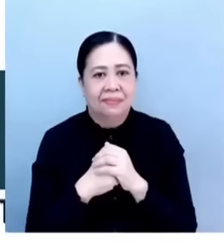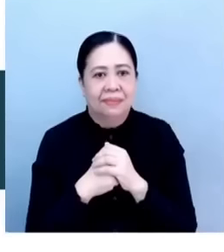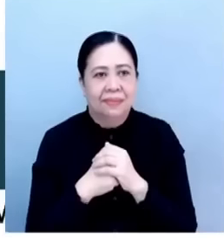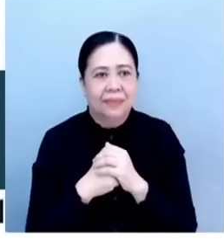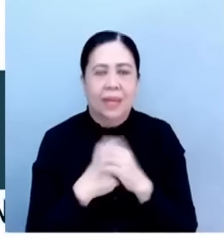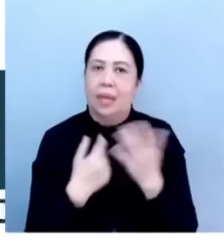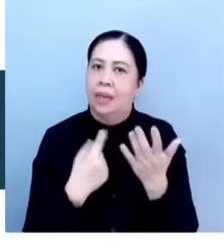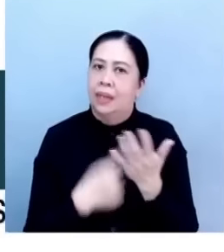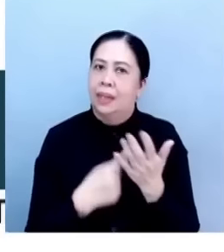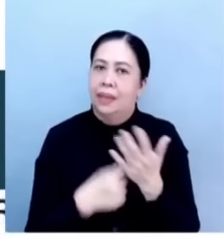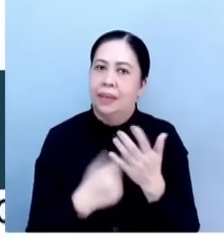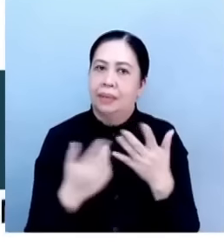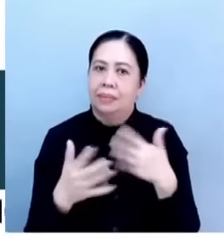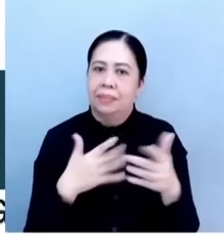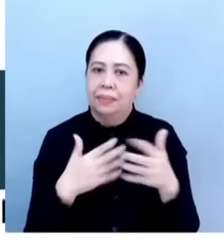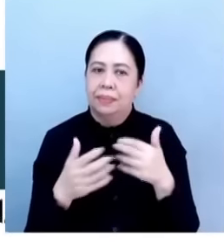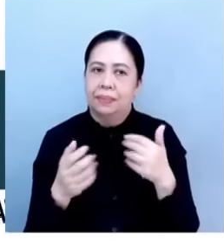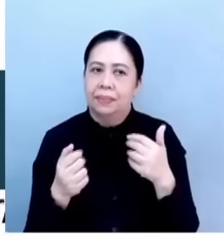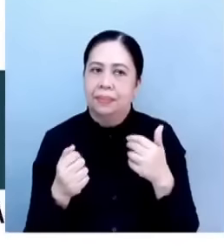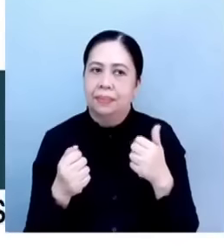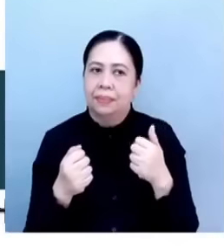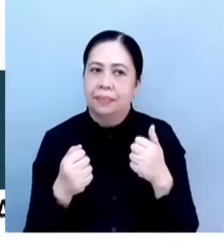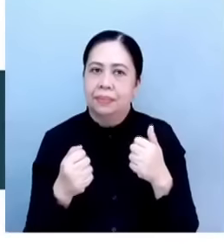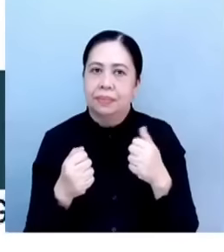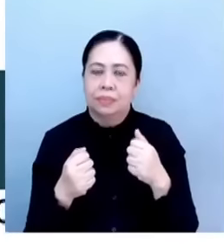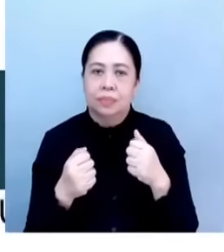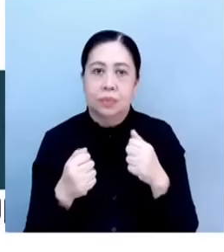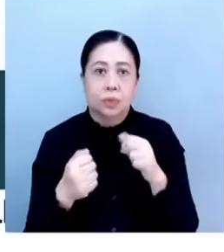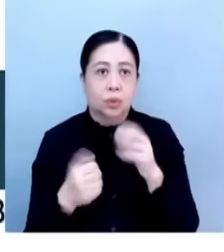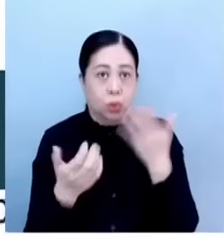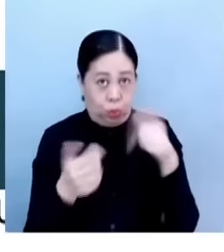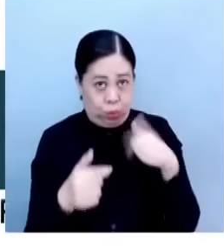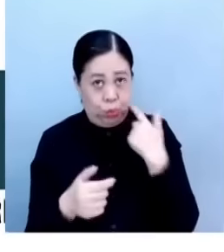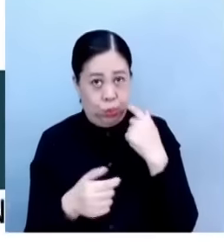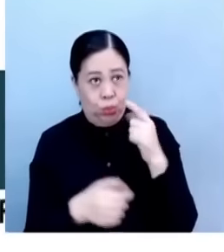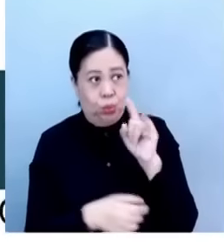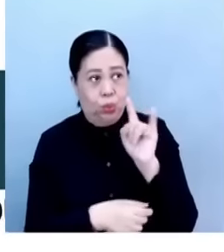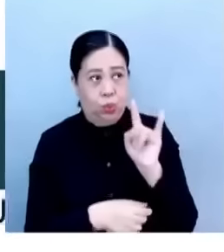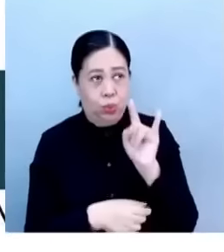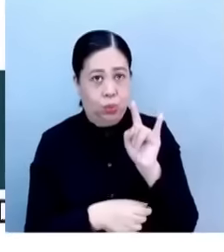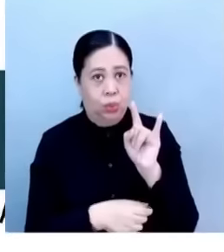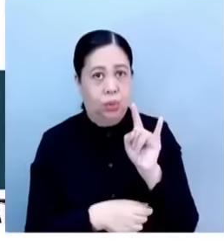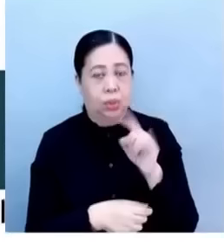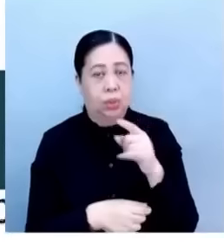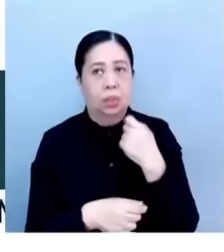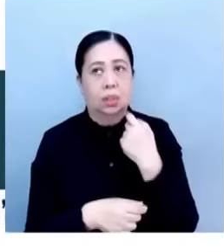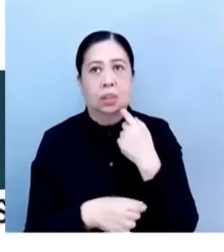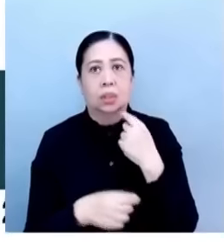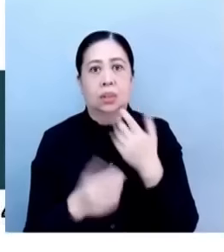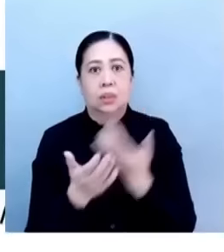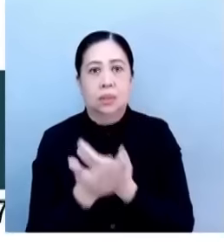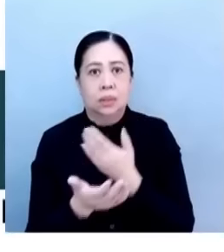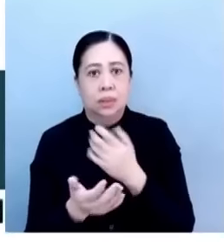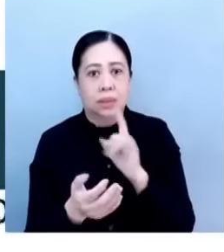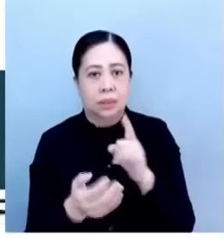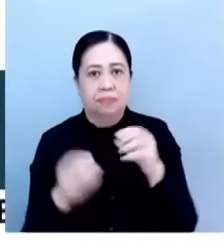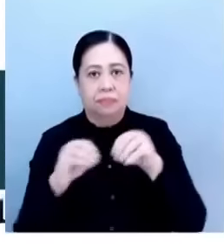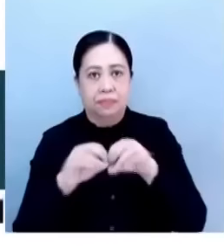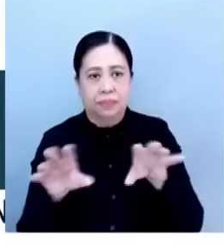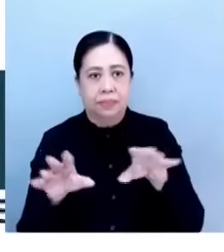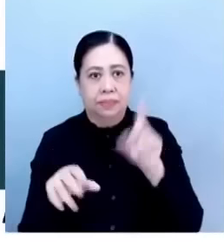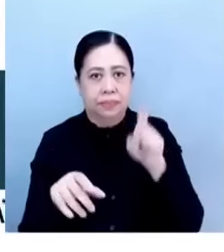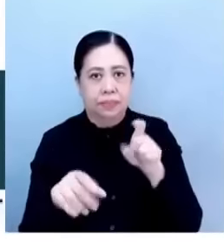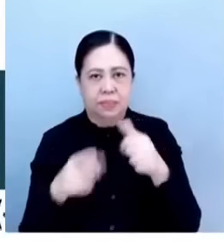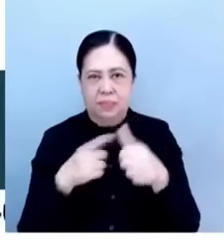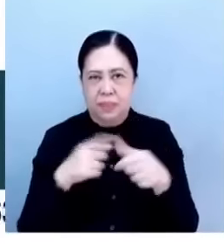talking about whether the new ad or the ad that was already aired should be